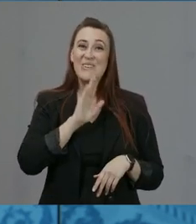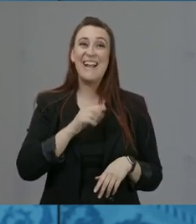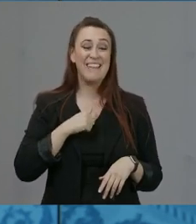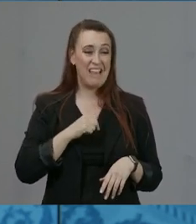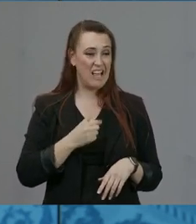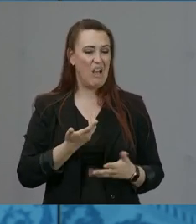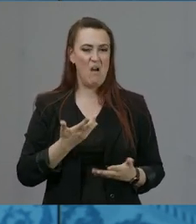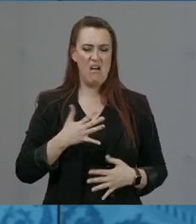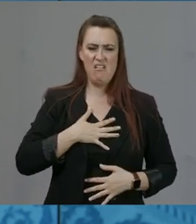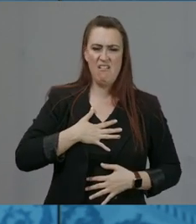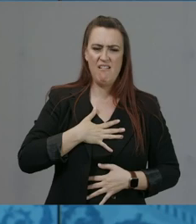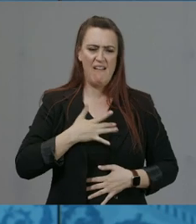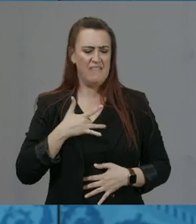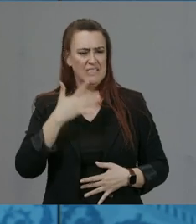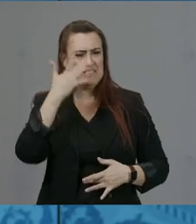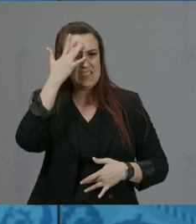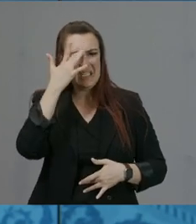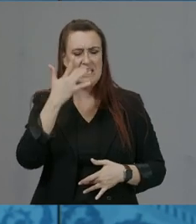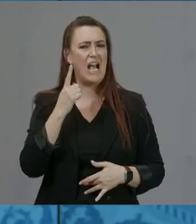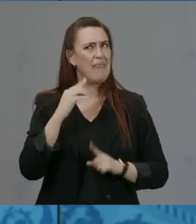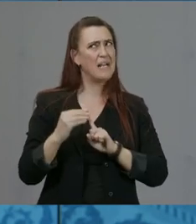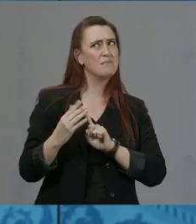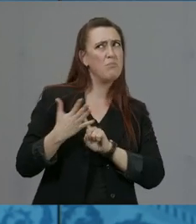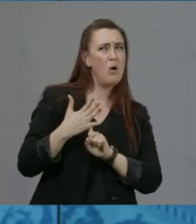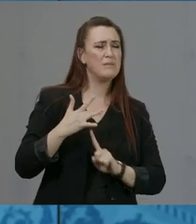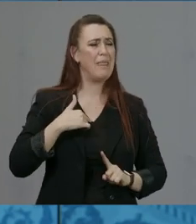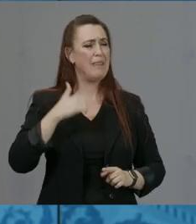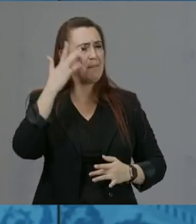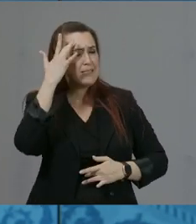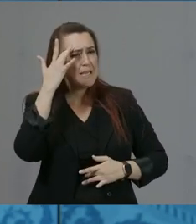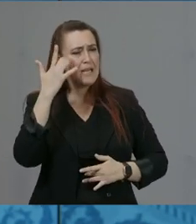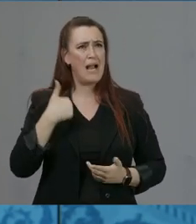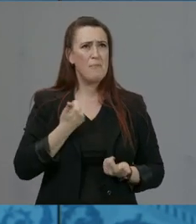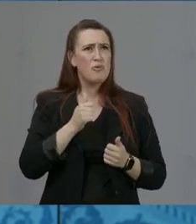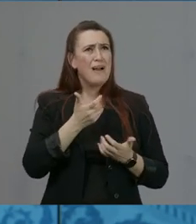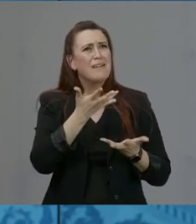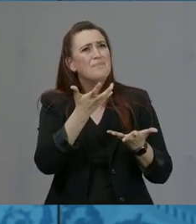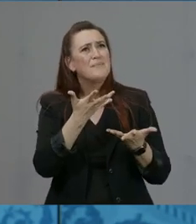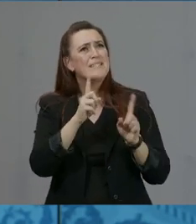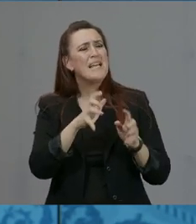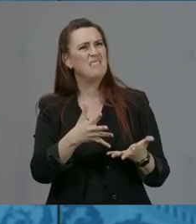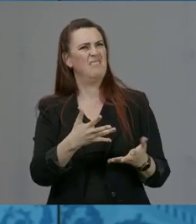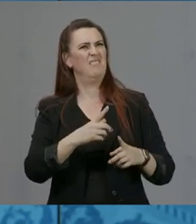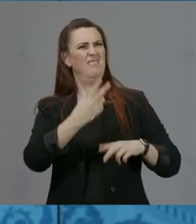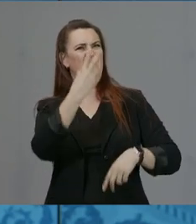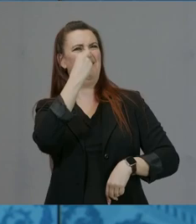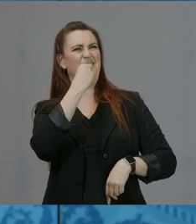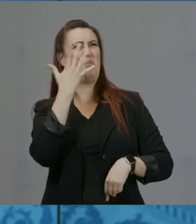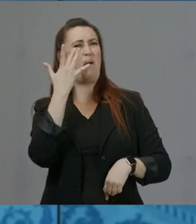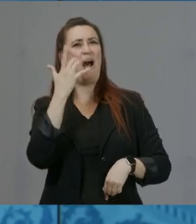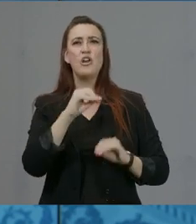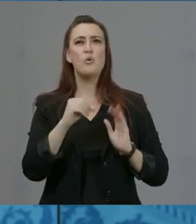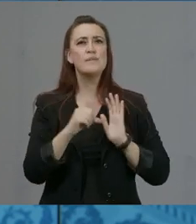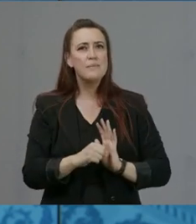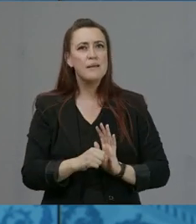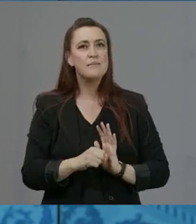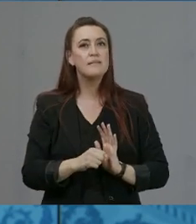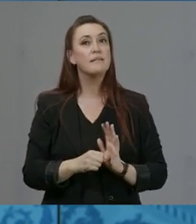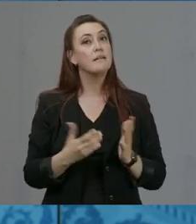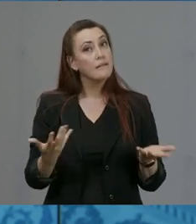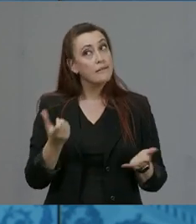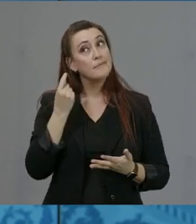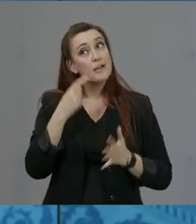COVID-19 or thought they had been exposed to COVID-19 couldn't get a test because they weren't symptomatic. That's where the priority was,